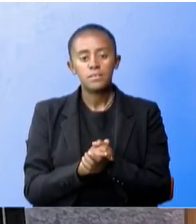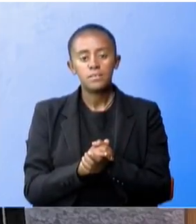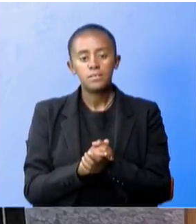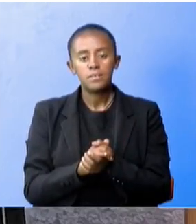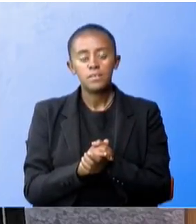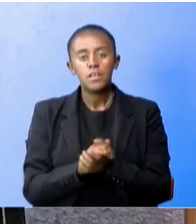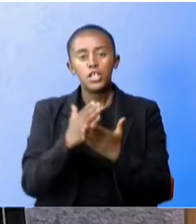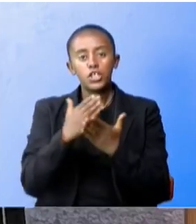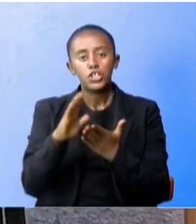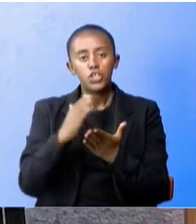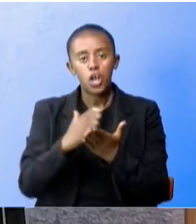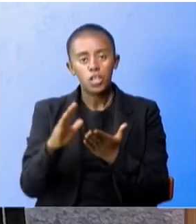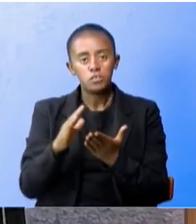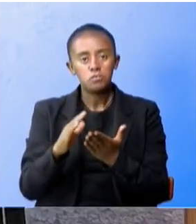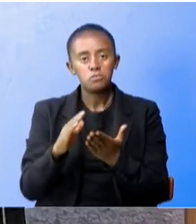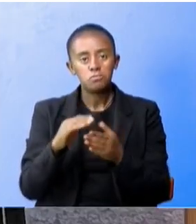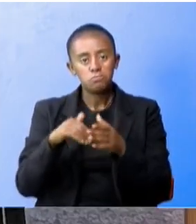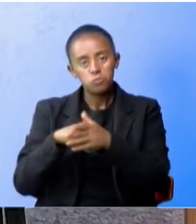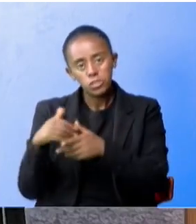discharge,